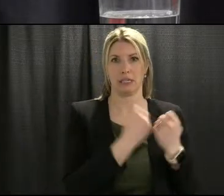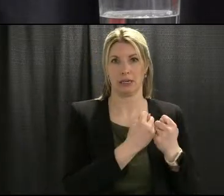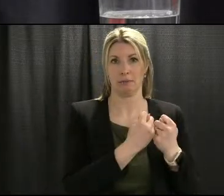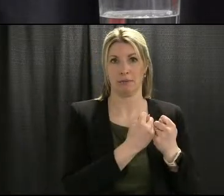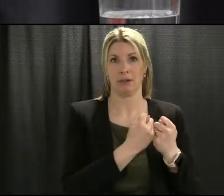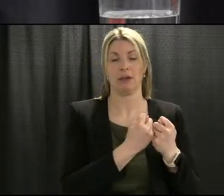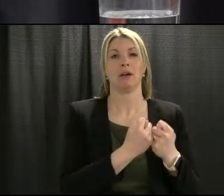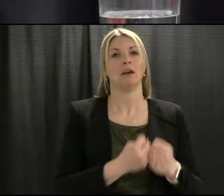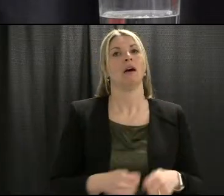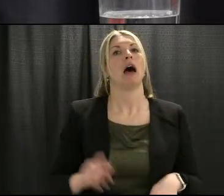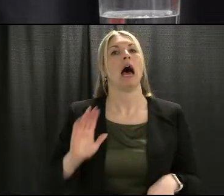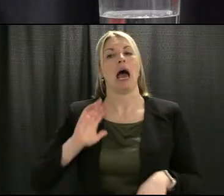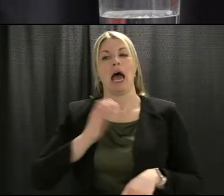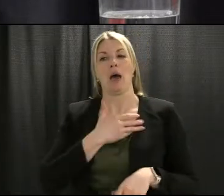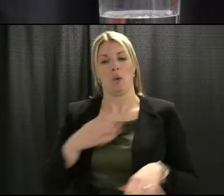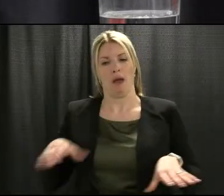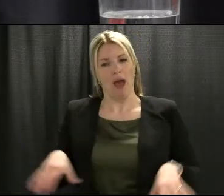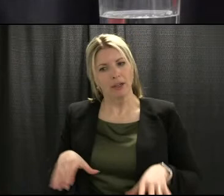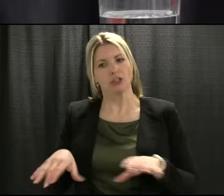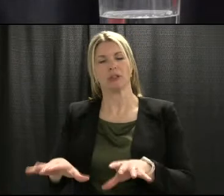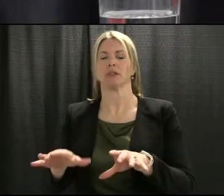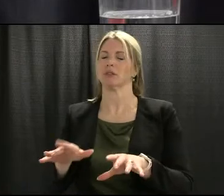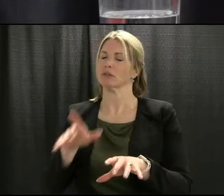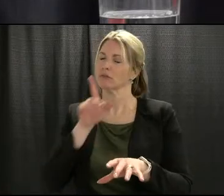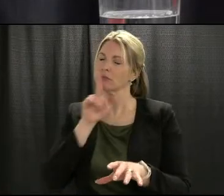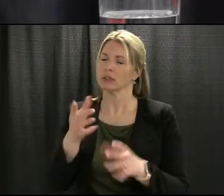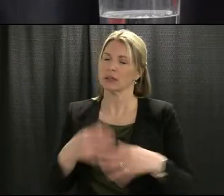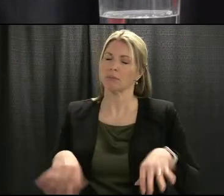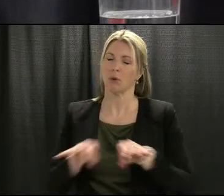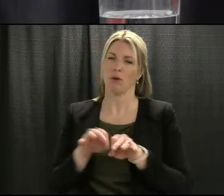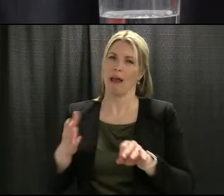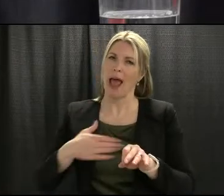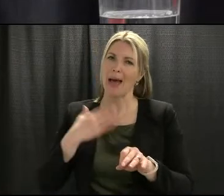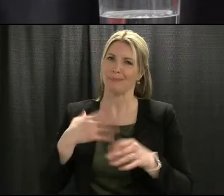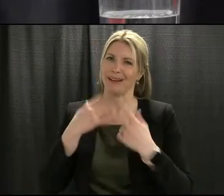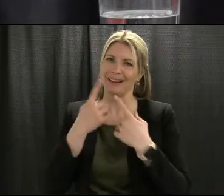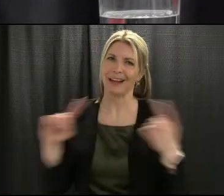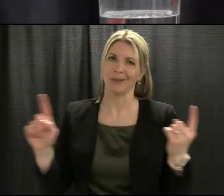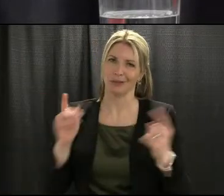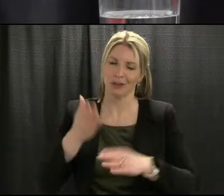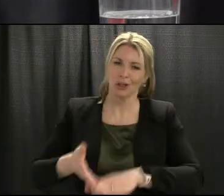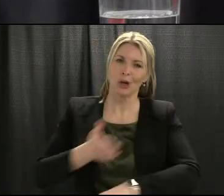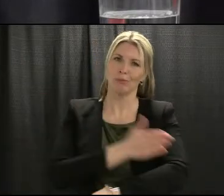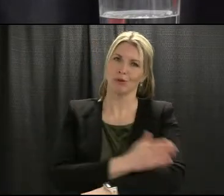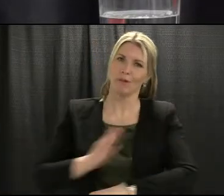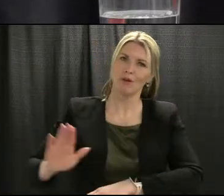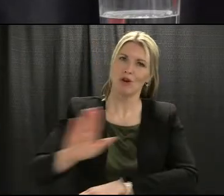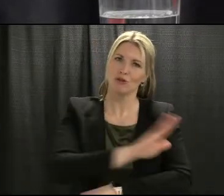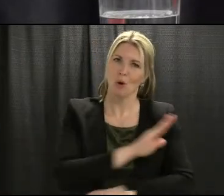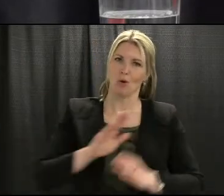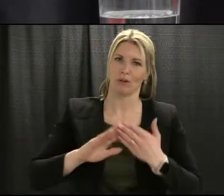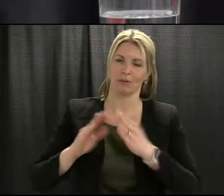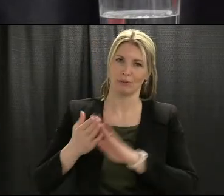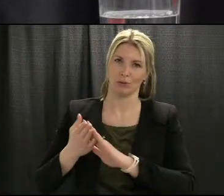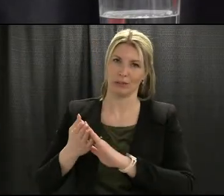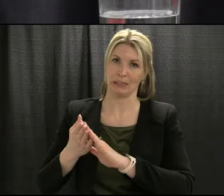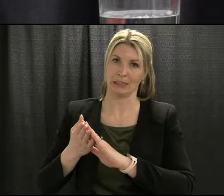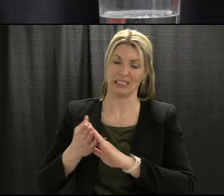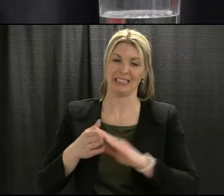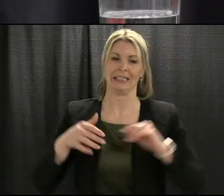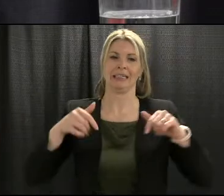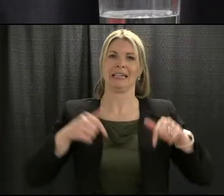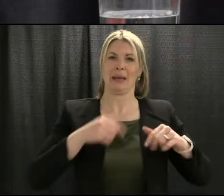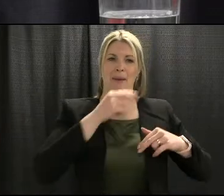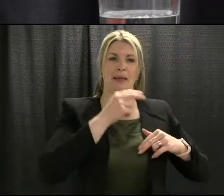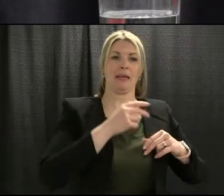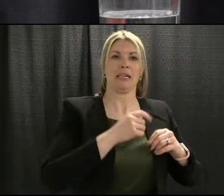help us transform our healthcare system. The team-based approach to healthcare will allow for greater capacity to